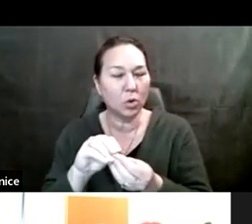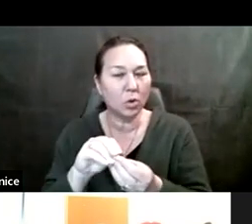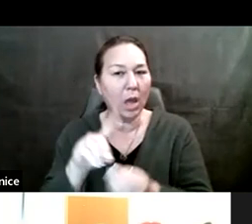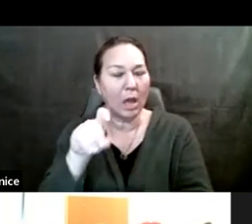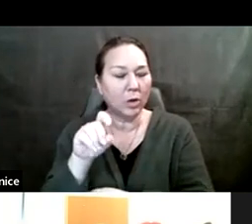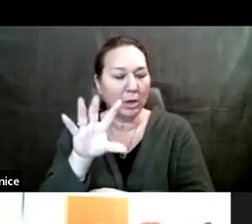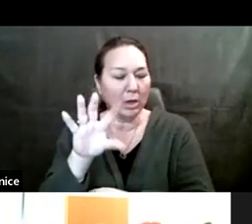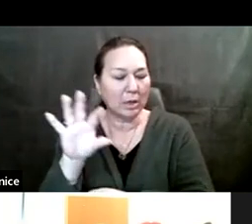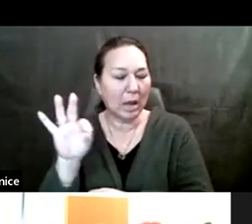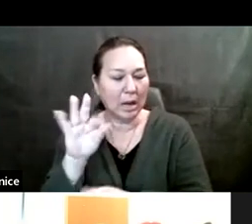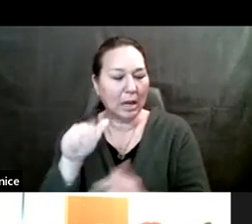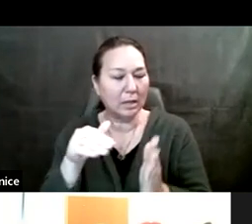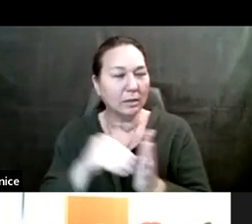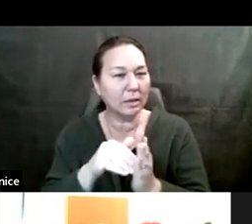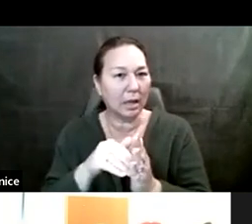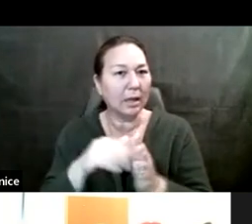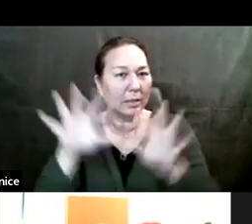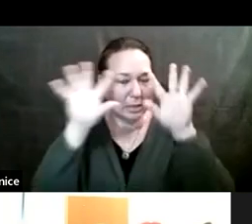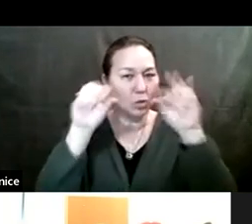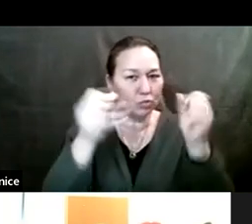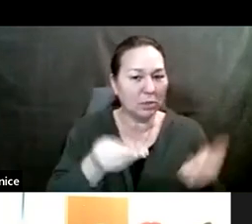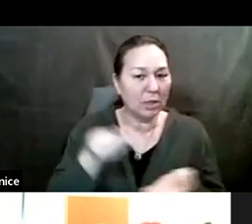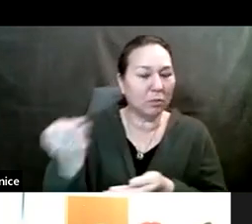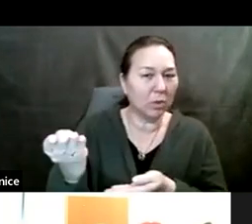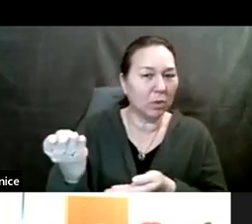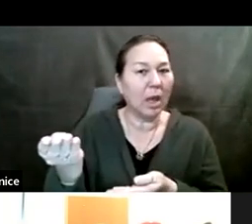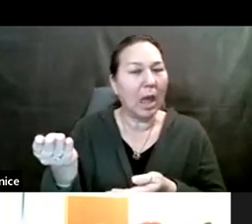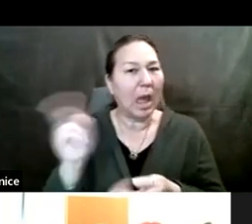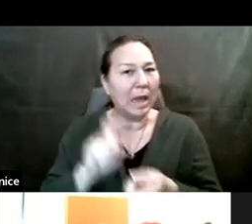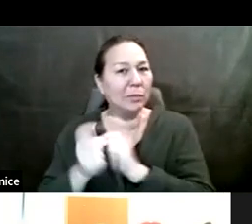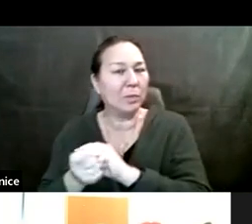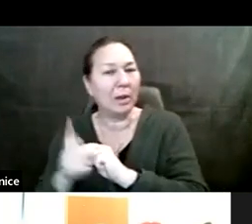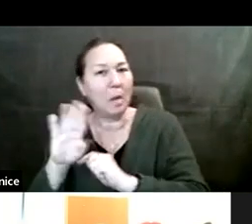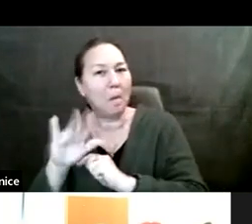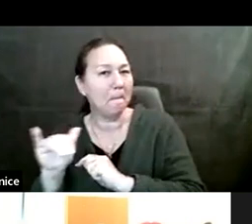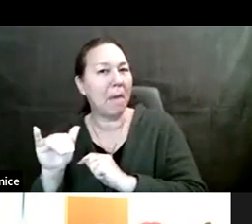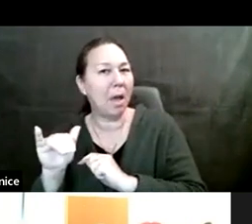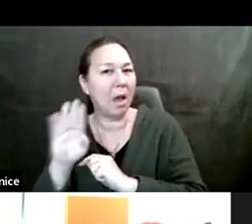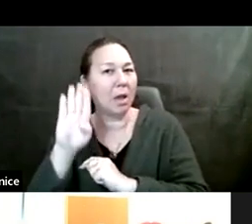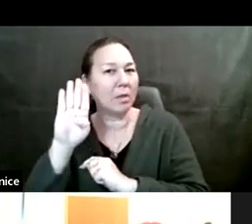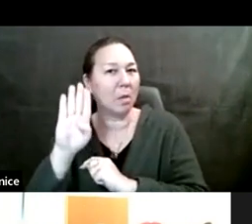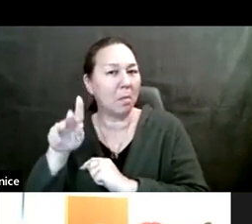recommended by the superintendent and as amended by the Boston school committee is there a motion